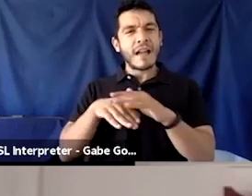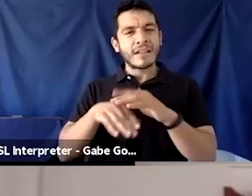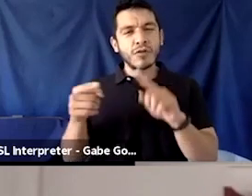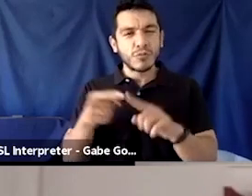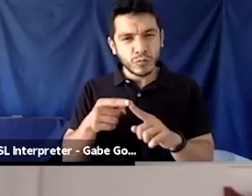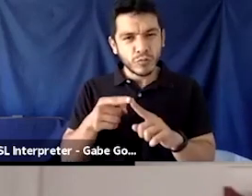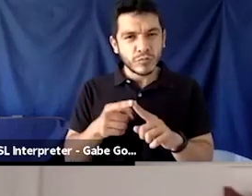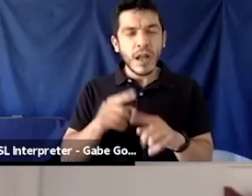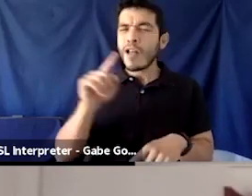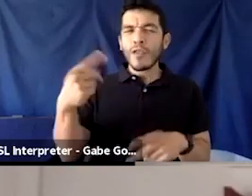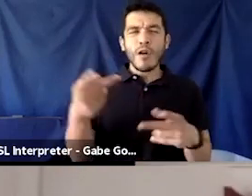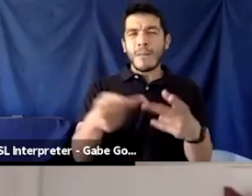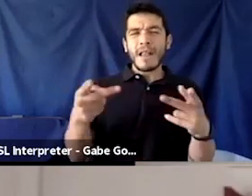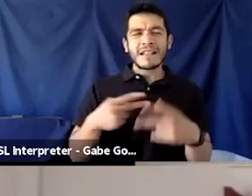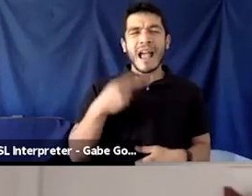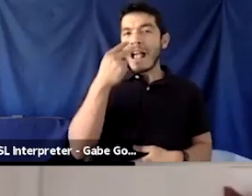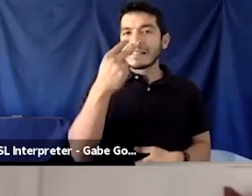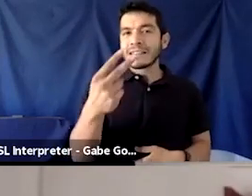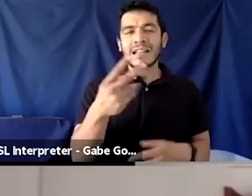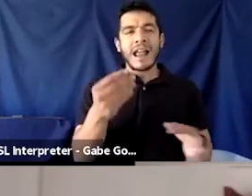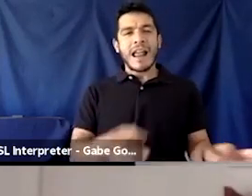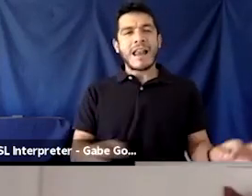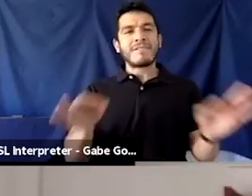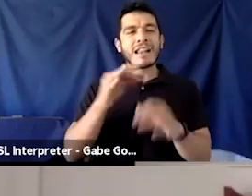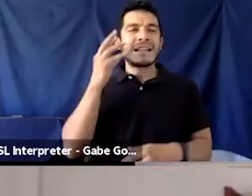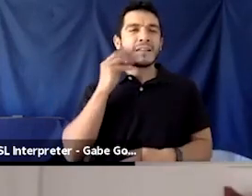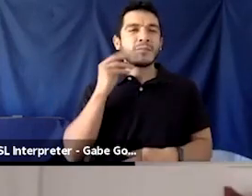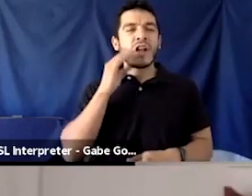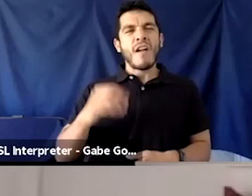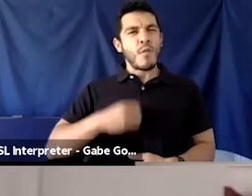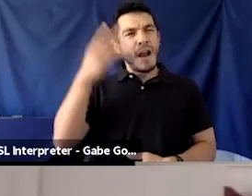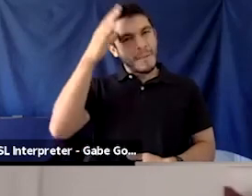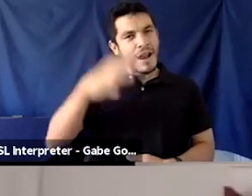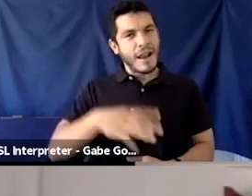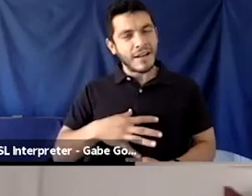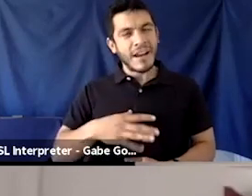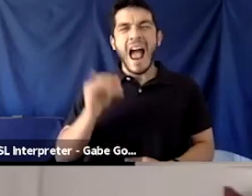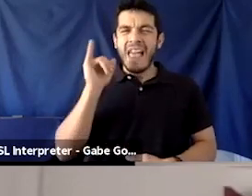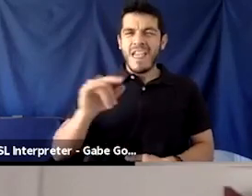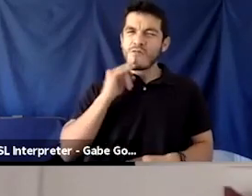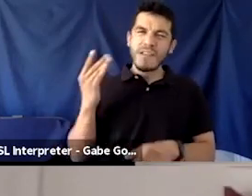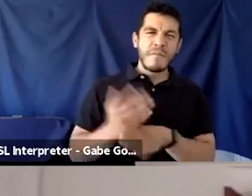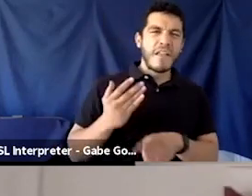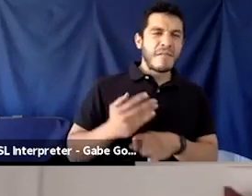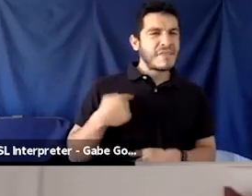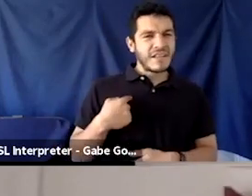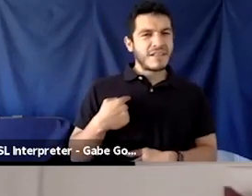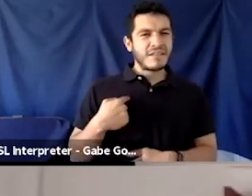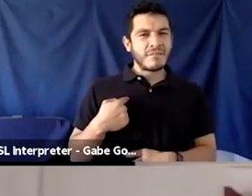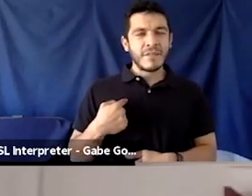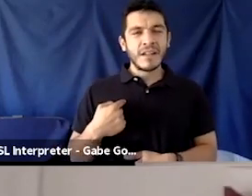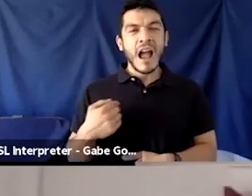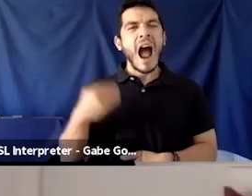place where I would see and value the experiences were of white men. And I began to feel troubled by that, because I knew that there were stories out there that had